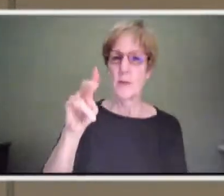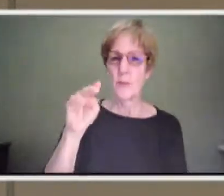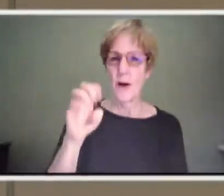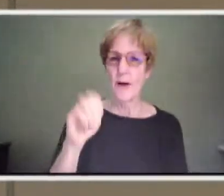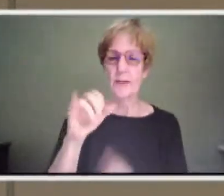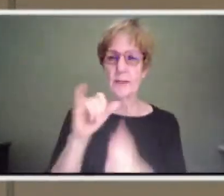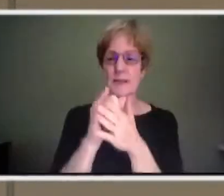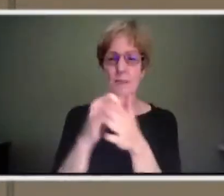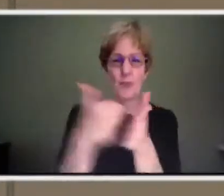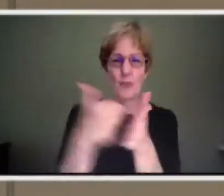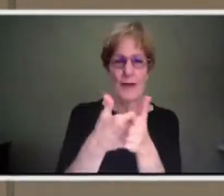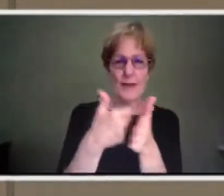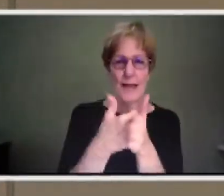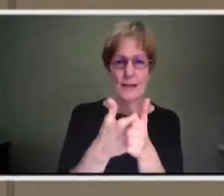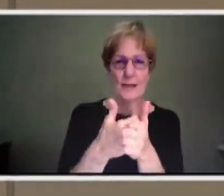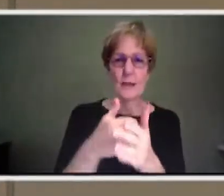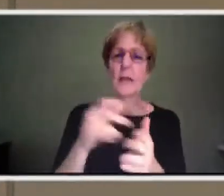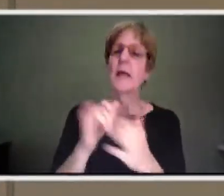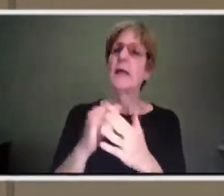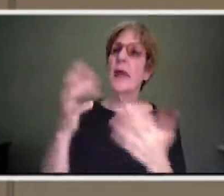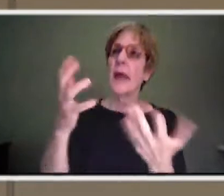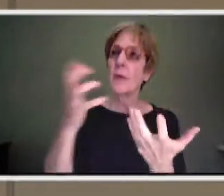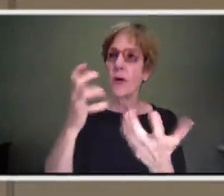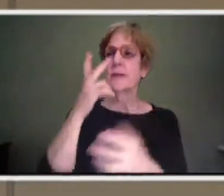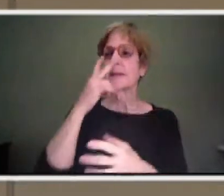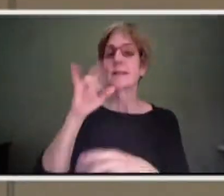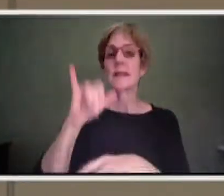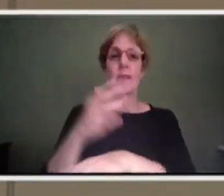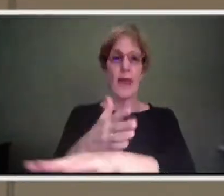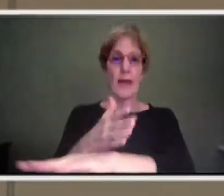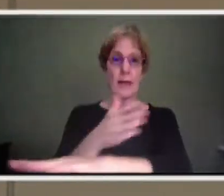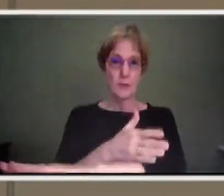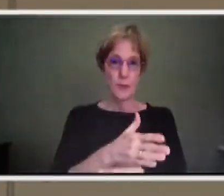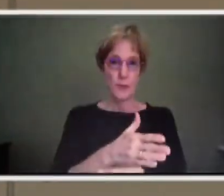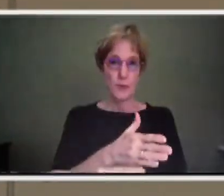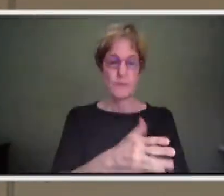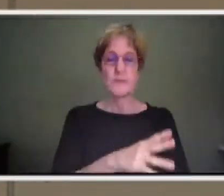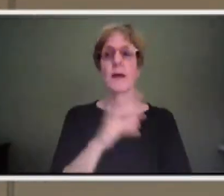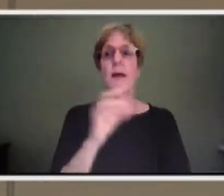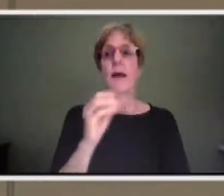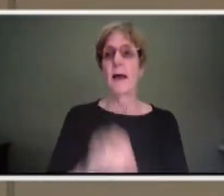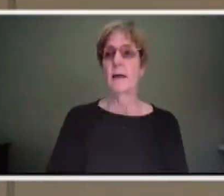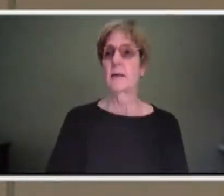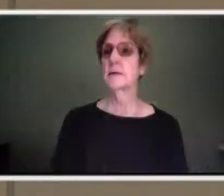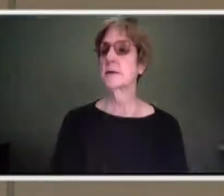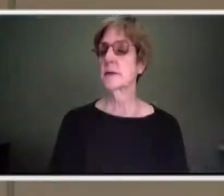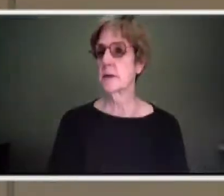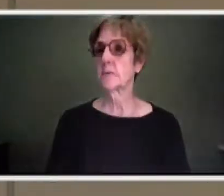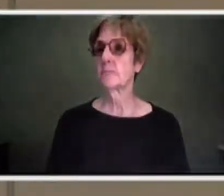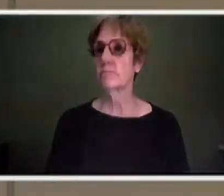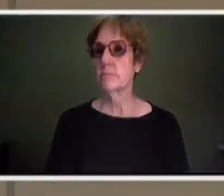that they wanted to see improved, right? And they saw that this